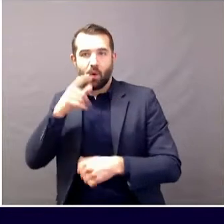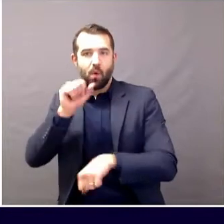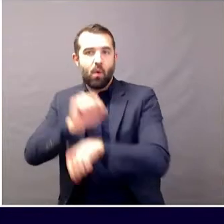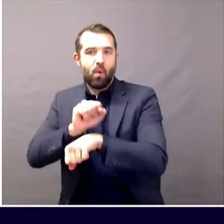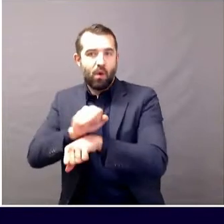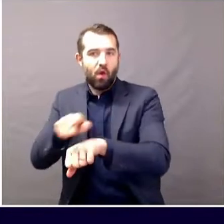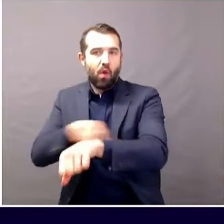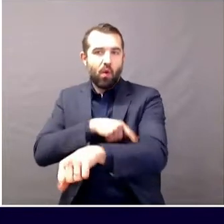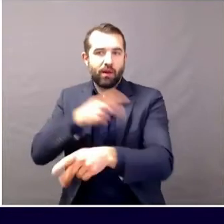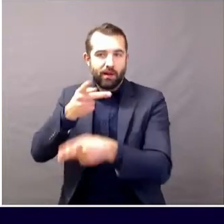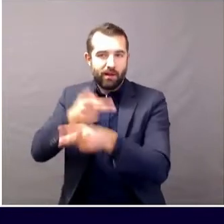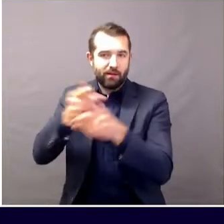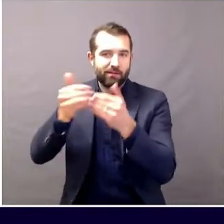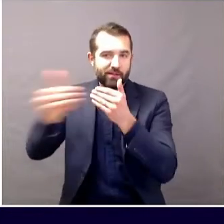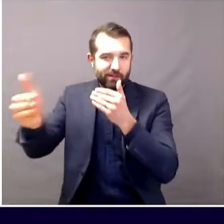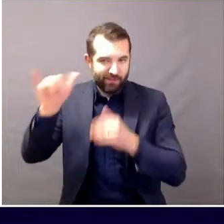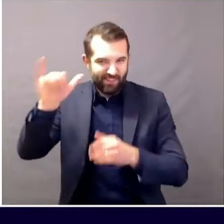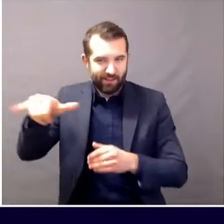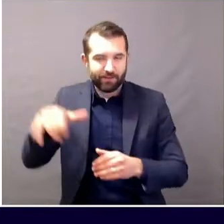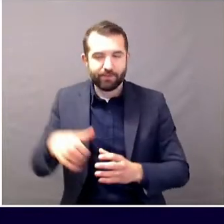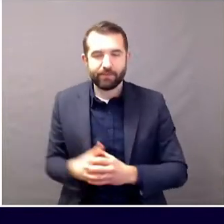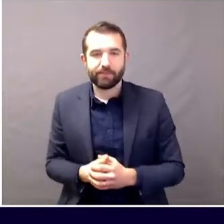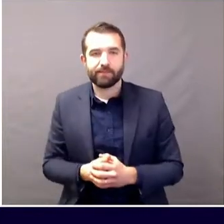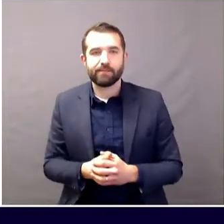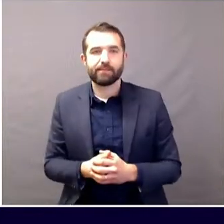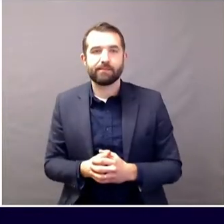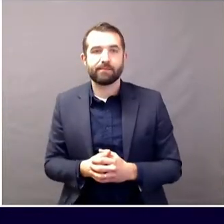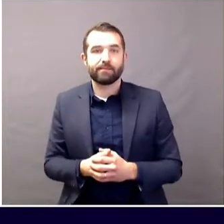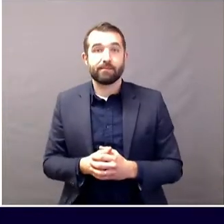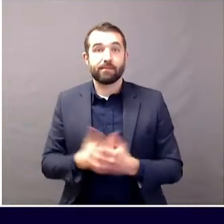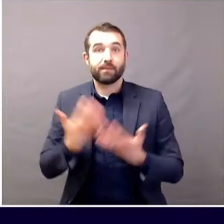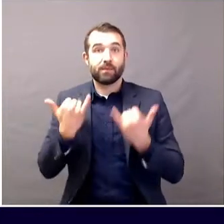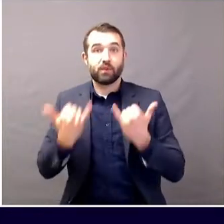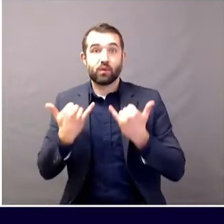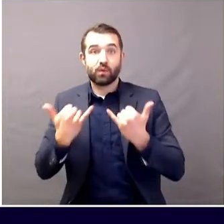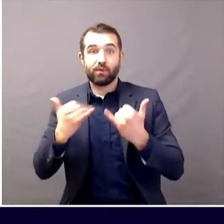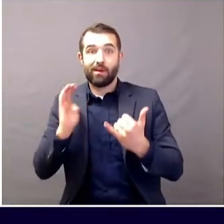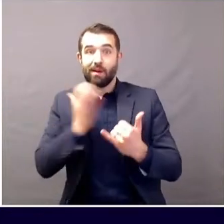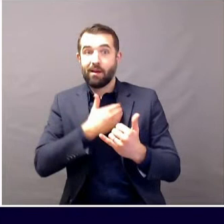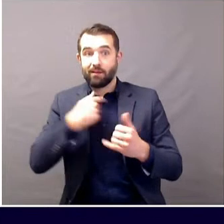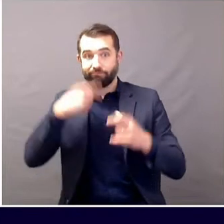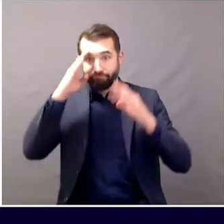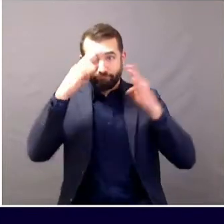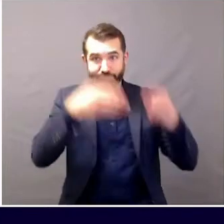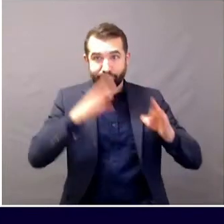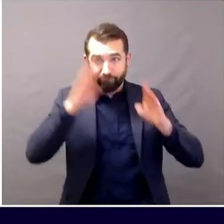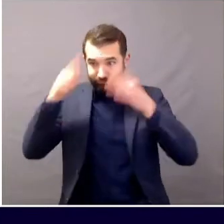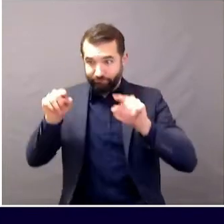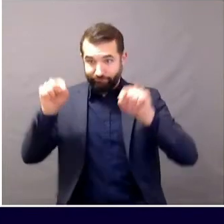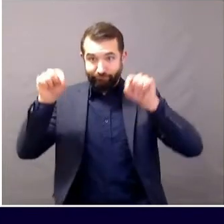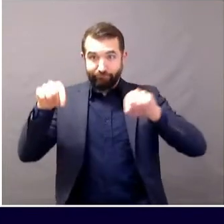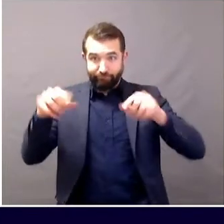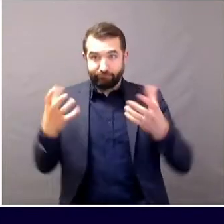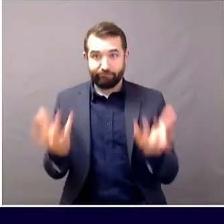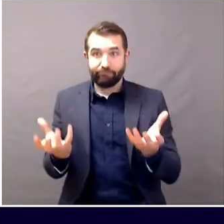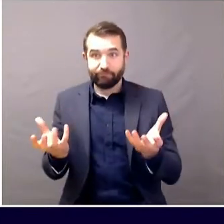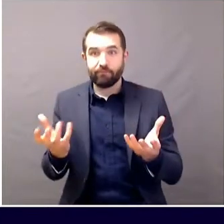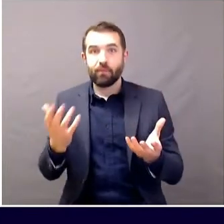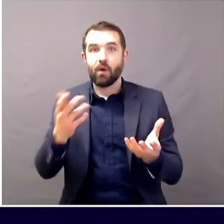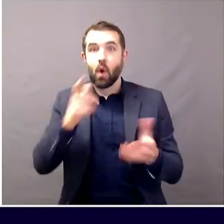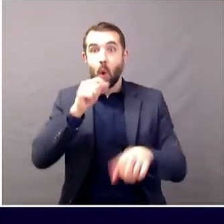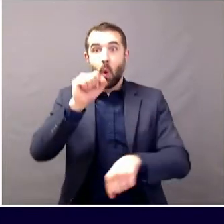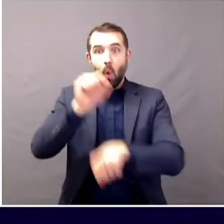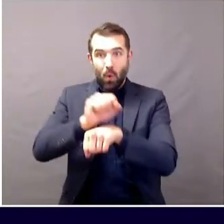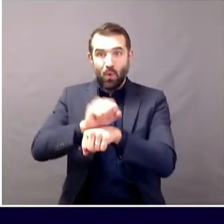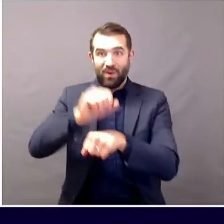Our initial focus and where we are focused right now is around those personnel who work in hospital settings,